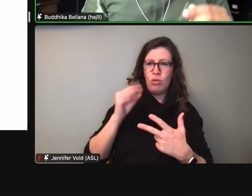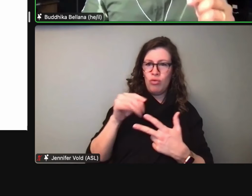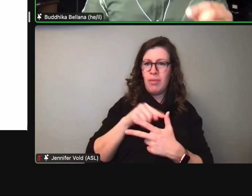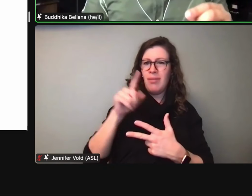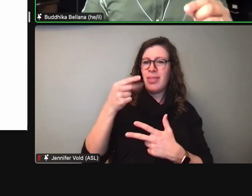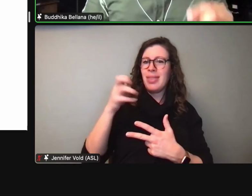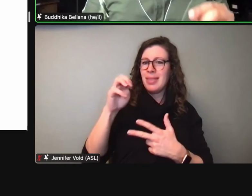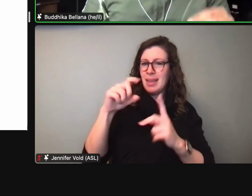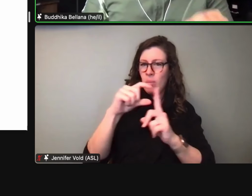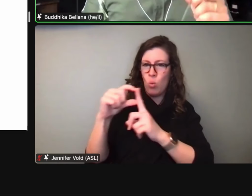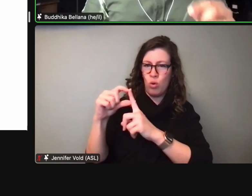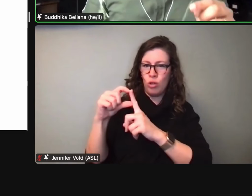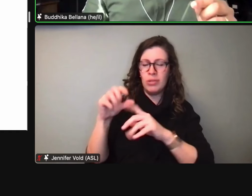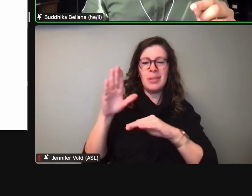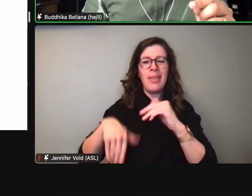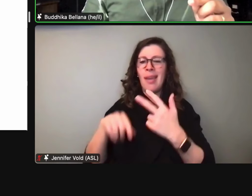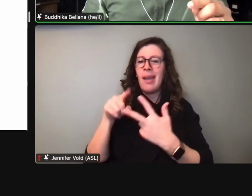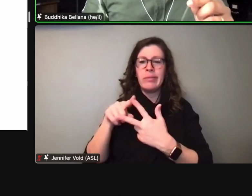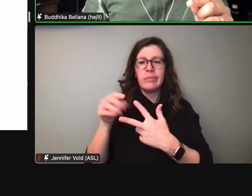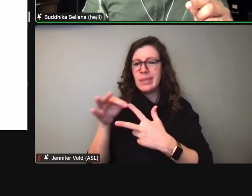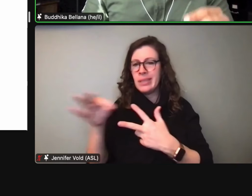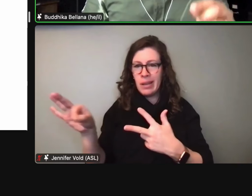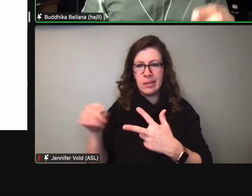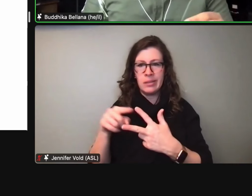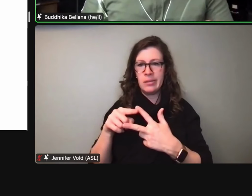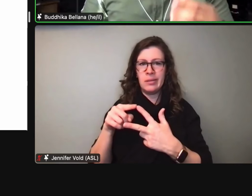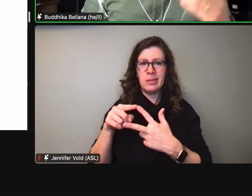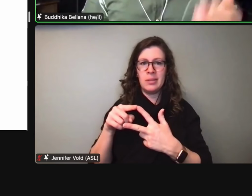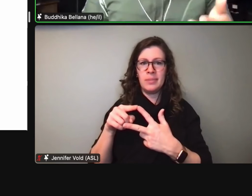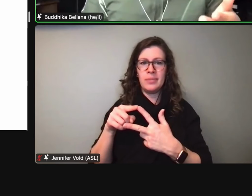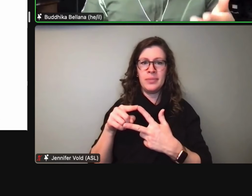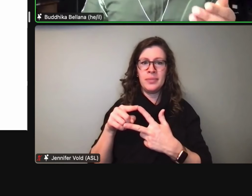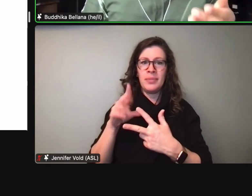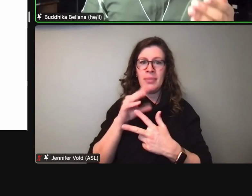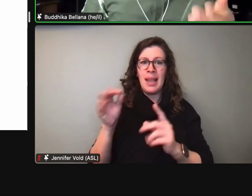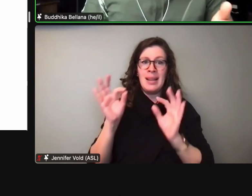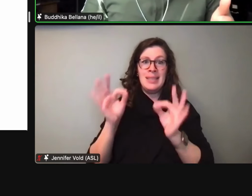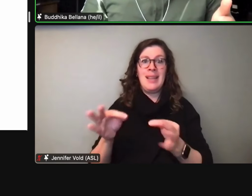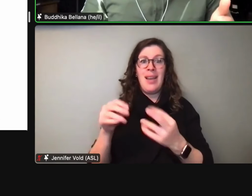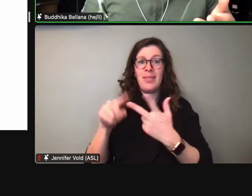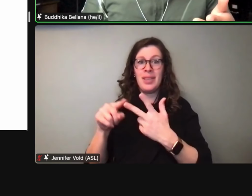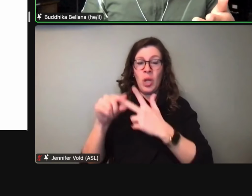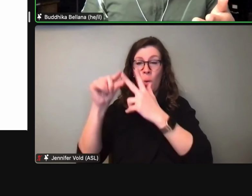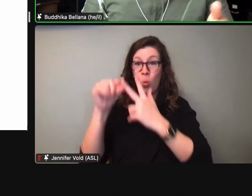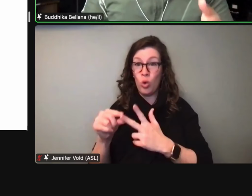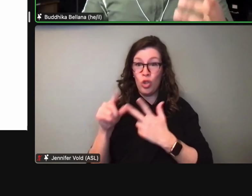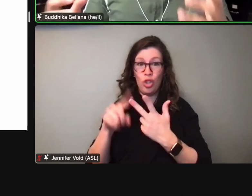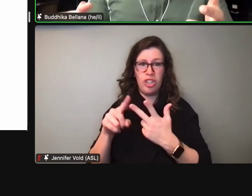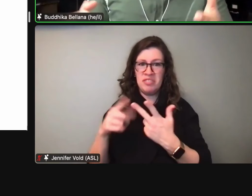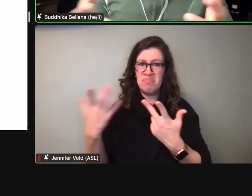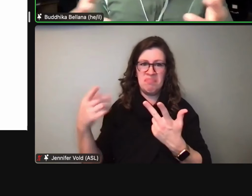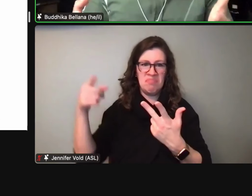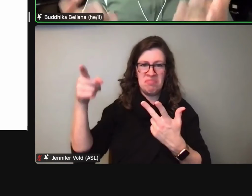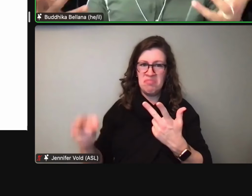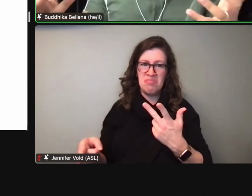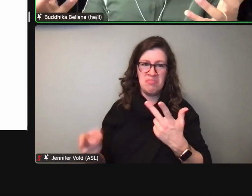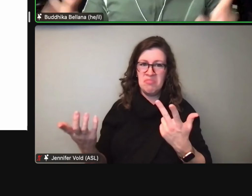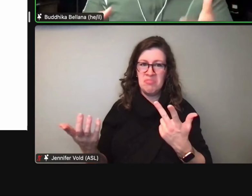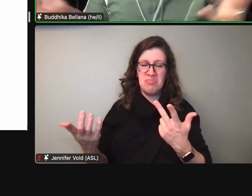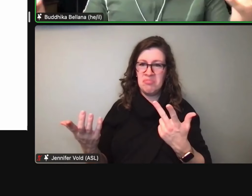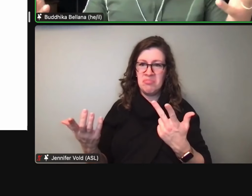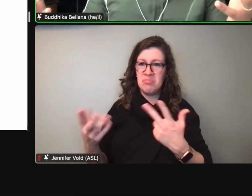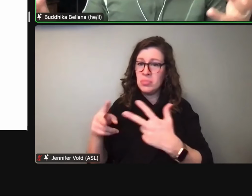than participants in the sentence scrambled condition, and especially participants in the word scrambled condition. So here, participants are